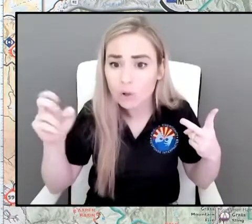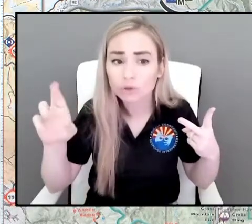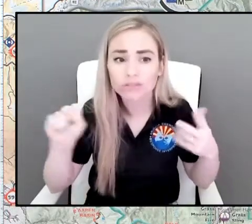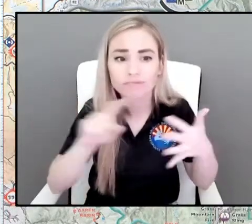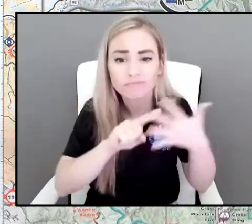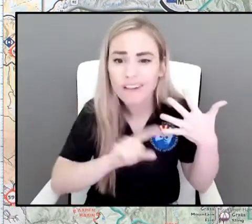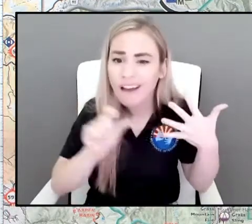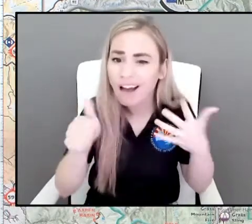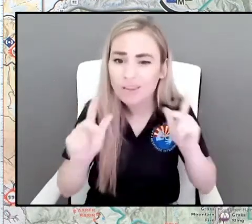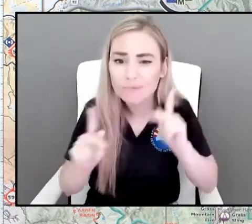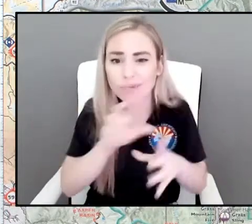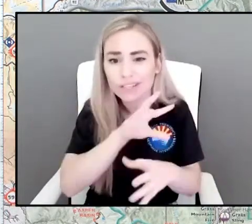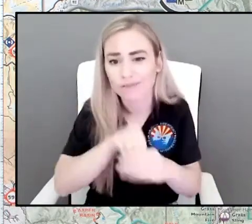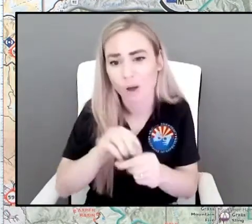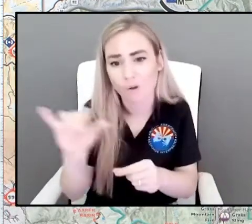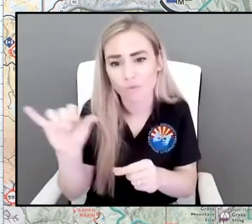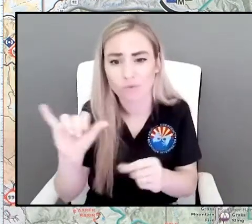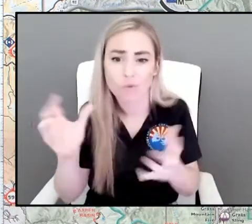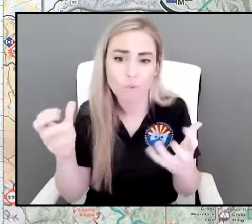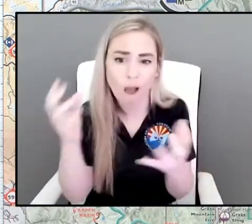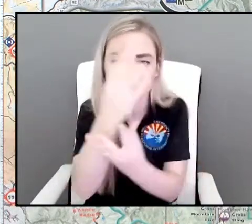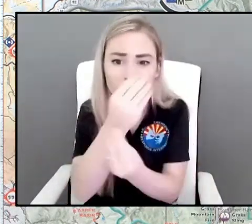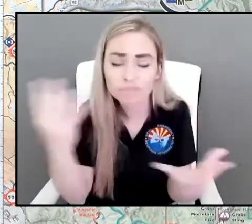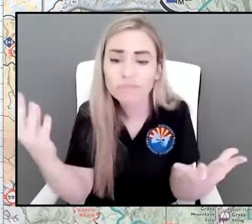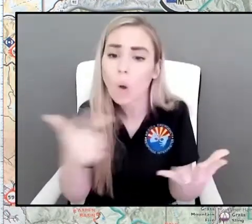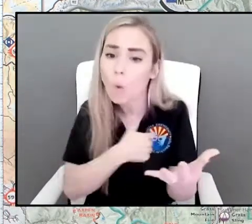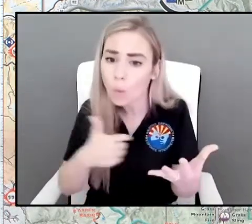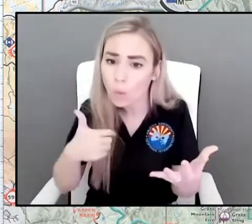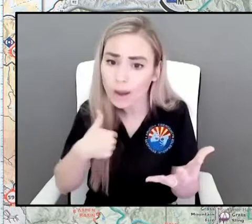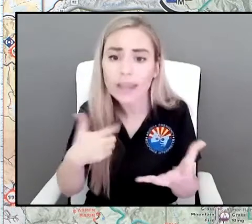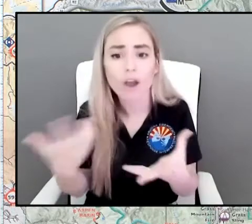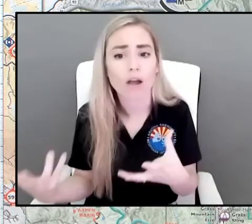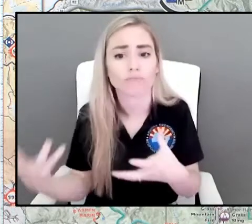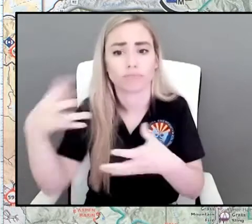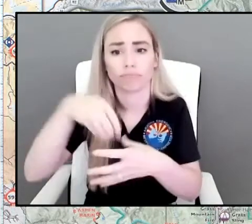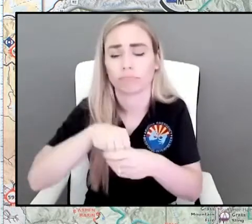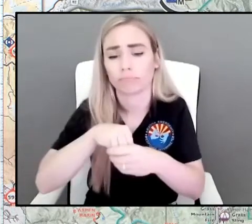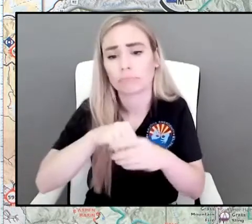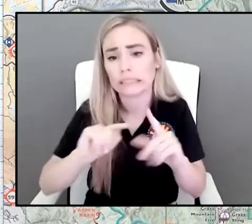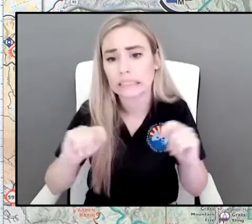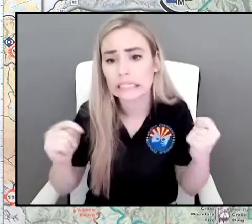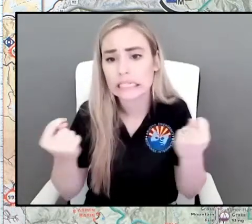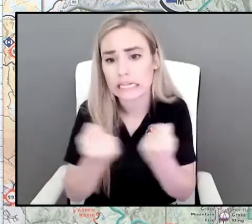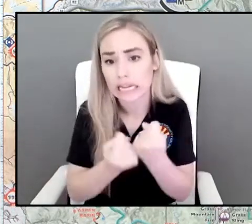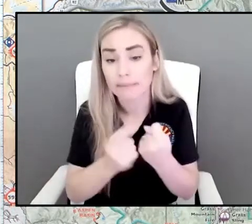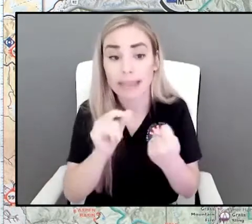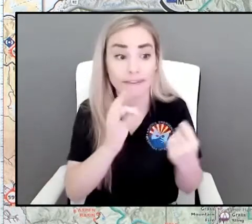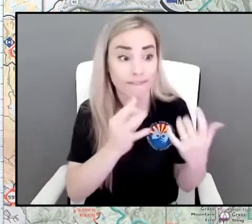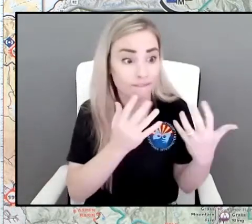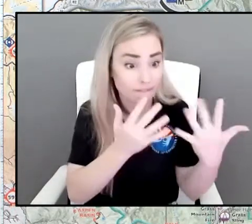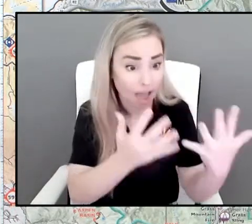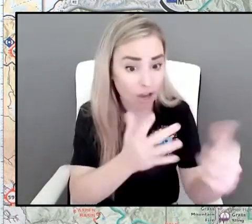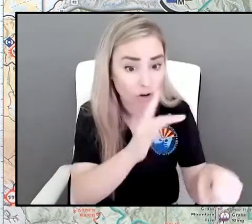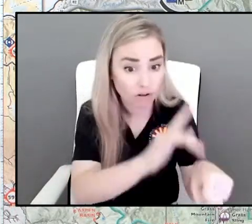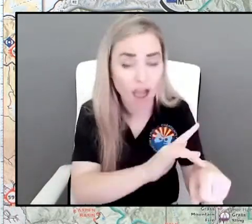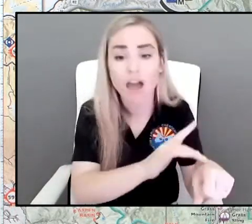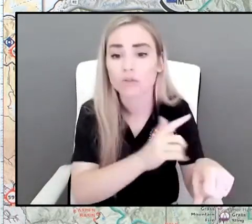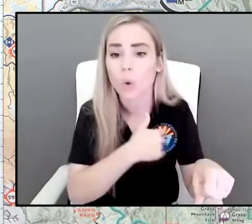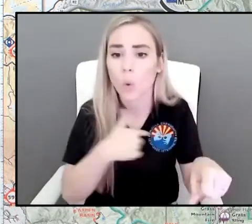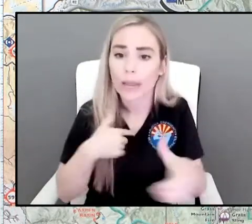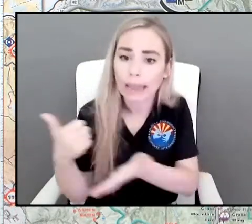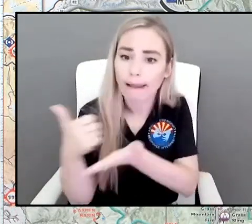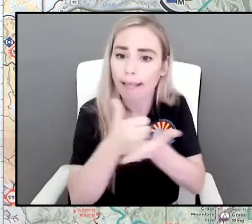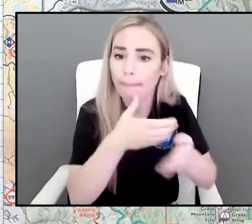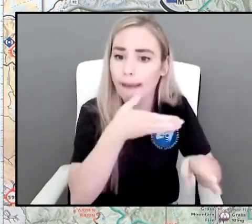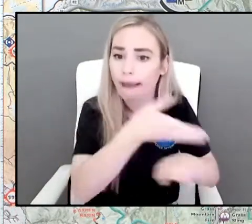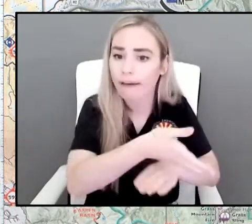wanted to say that out loud, that we are part of the post-recovery response, but we are just one member of a team, and we're really